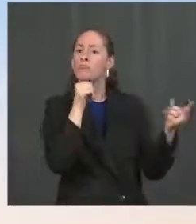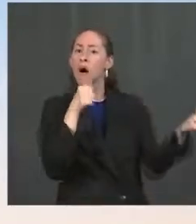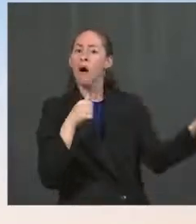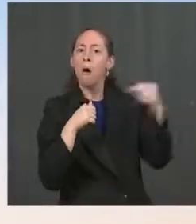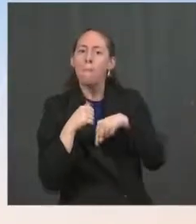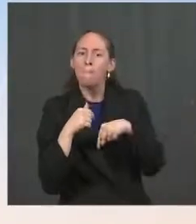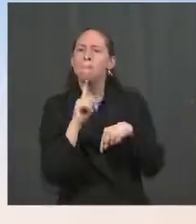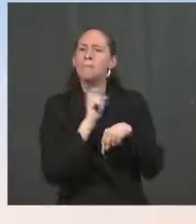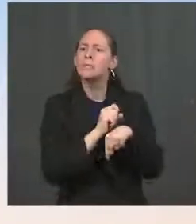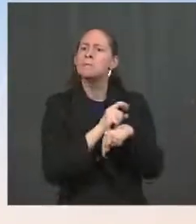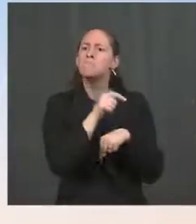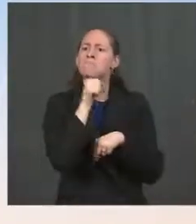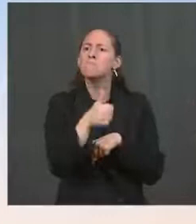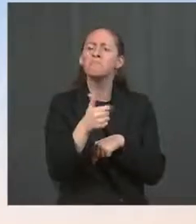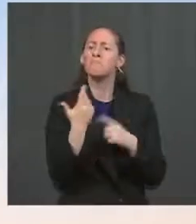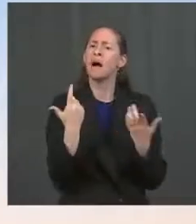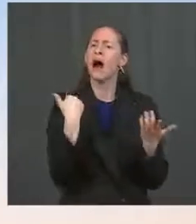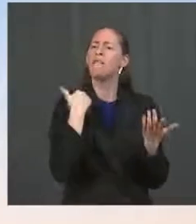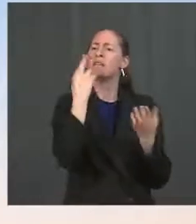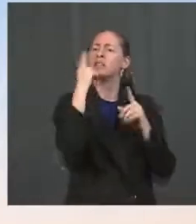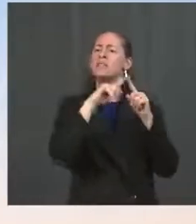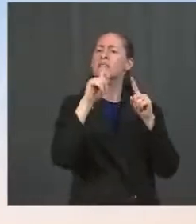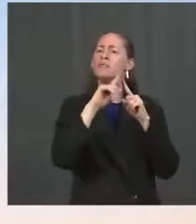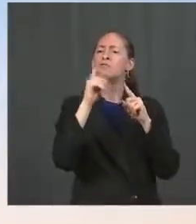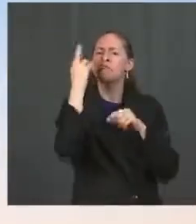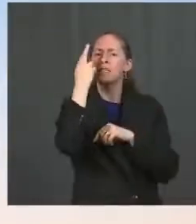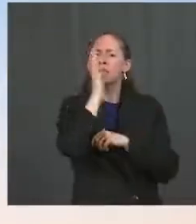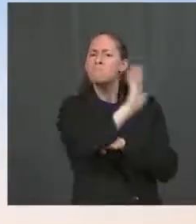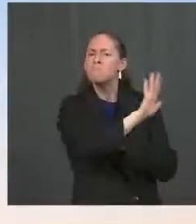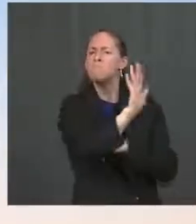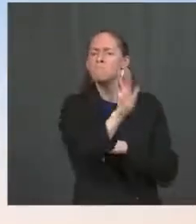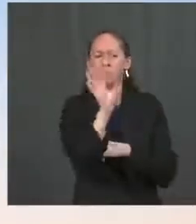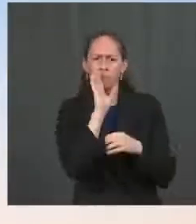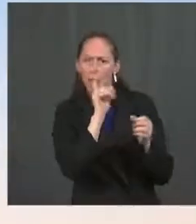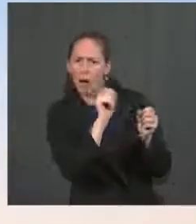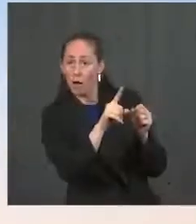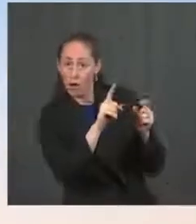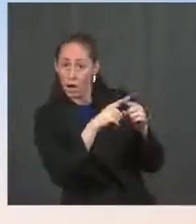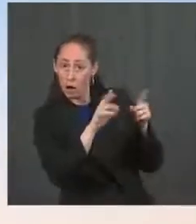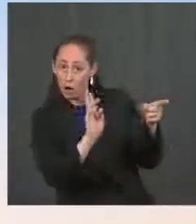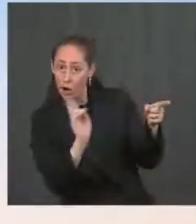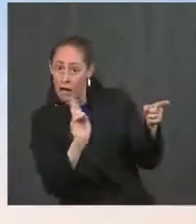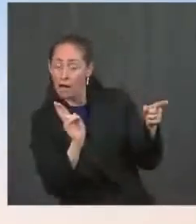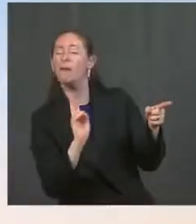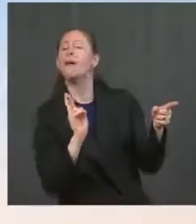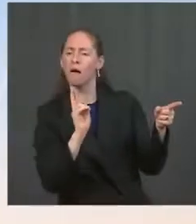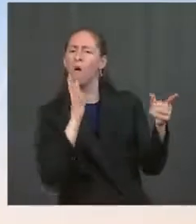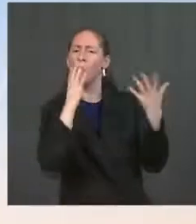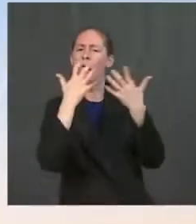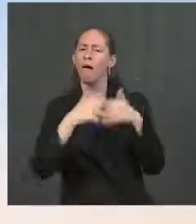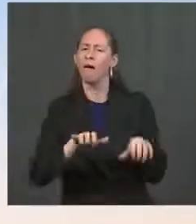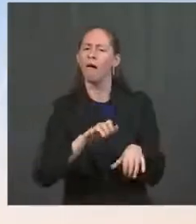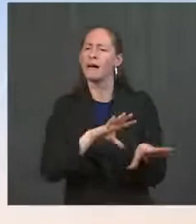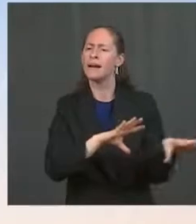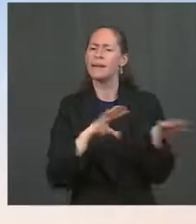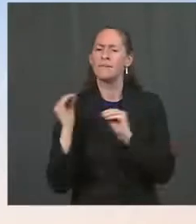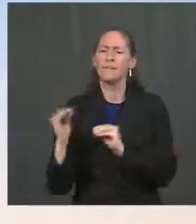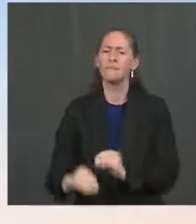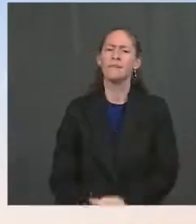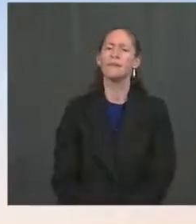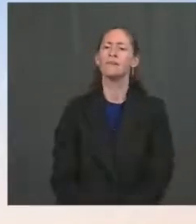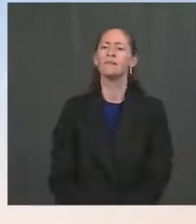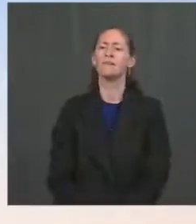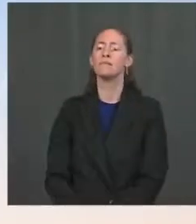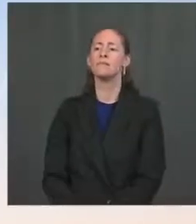happen. We will continue to remain engaged with these individuals about when they may need to leave. And there are days where people aren't ready to leave. That may change